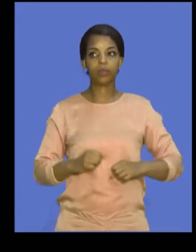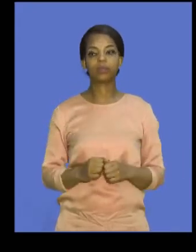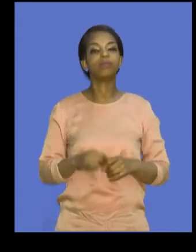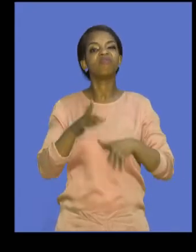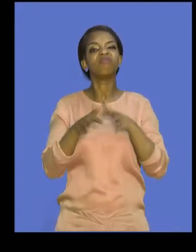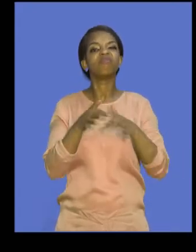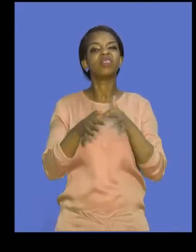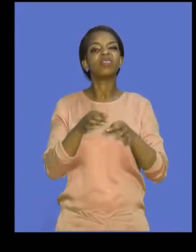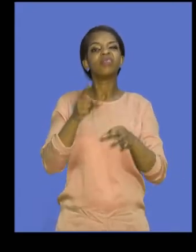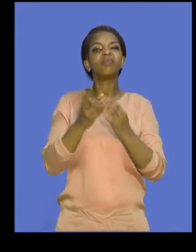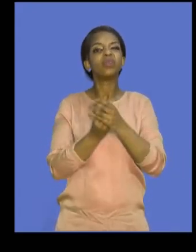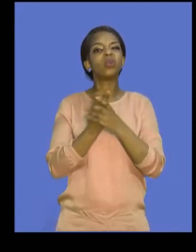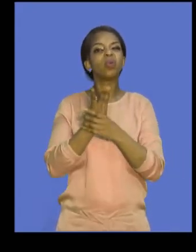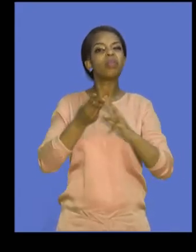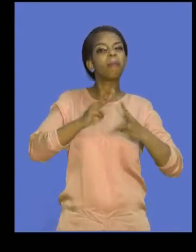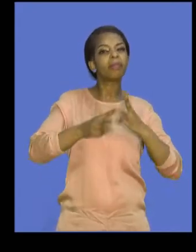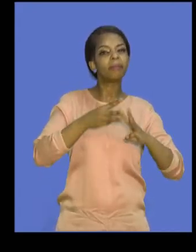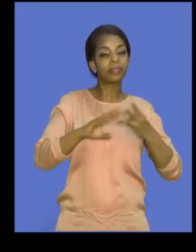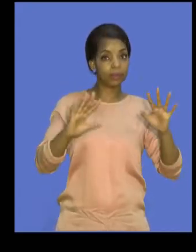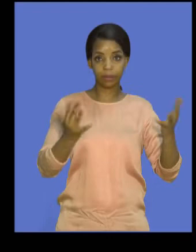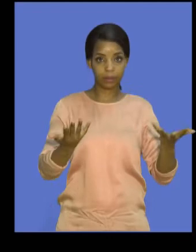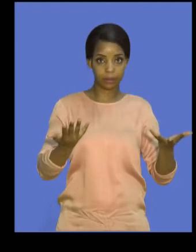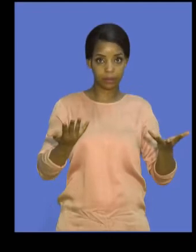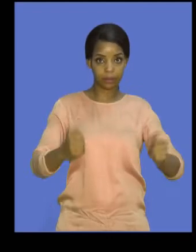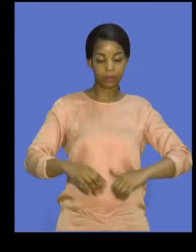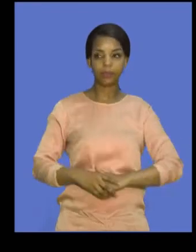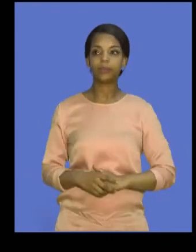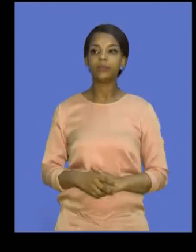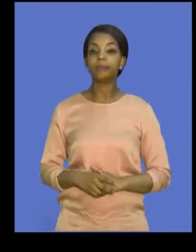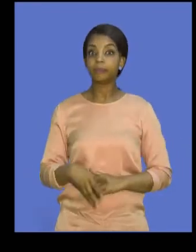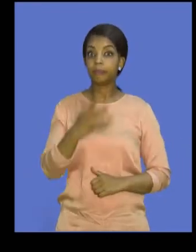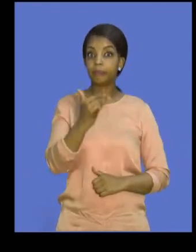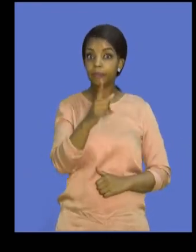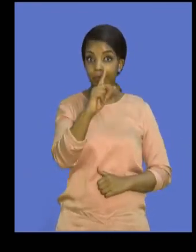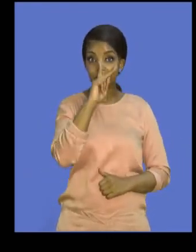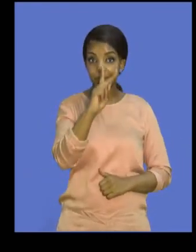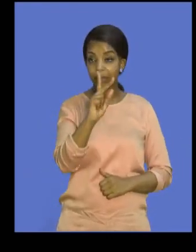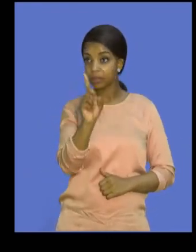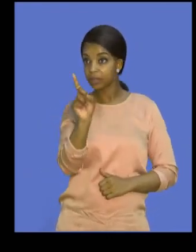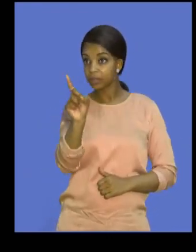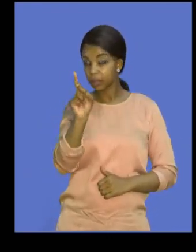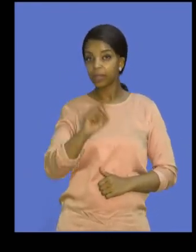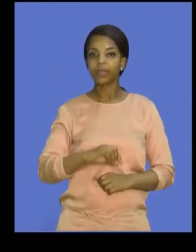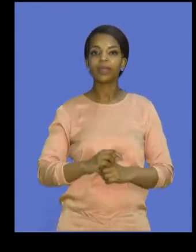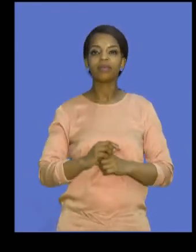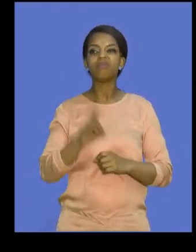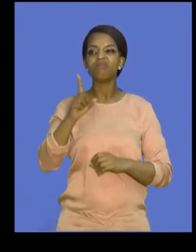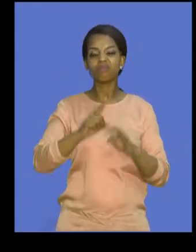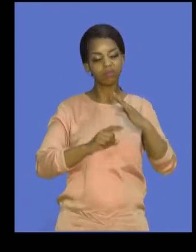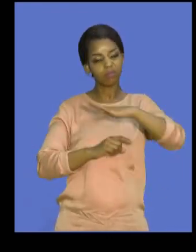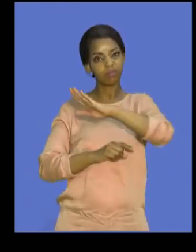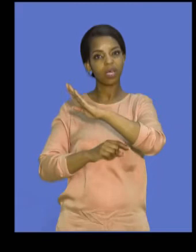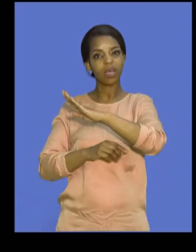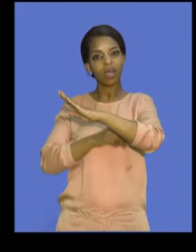mathematics. I want you guys to now look at this particular graph that we have here. It shows the weight